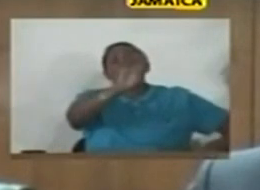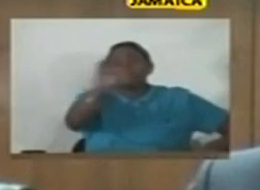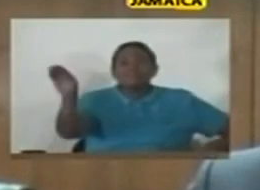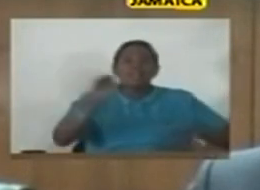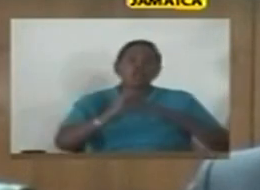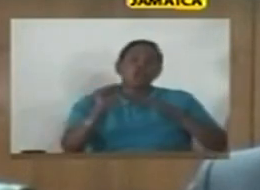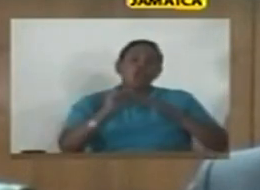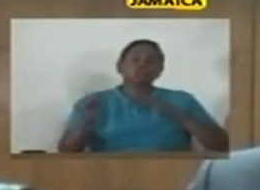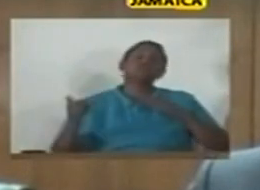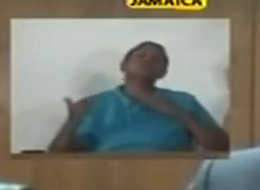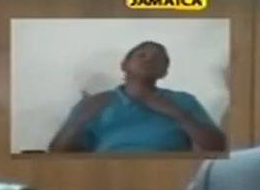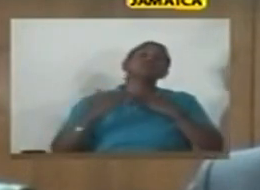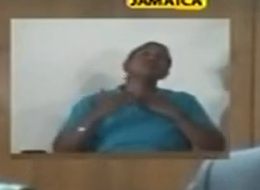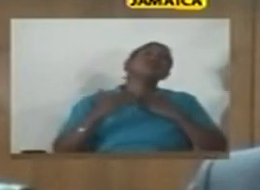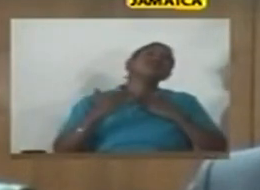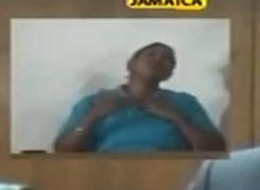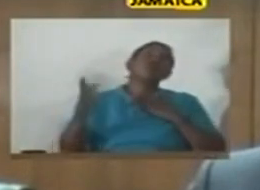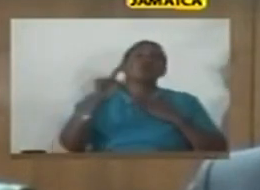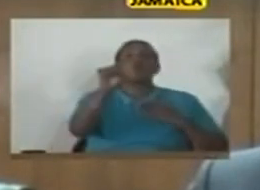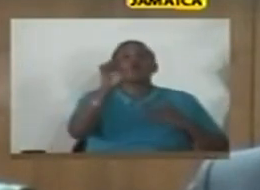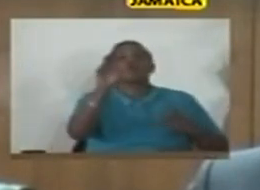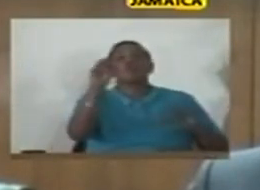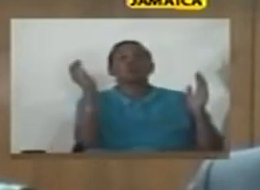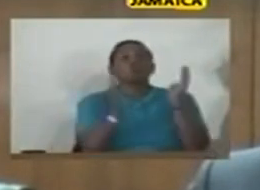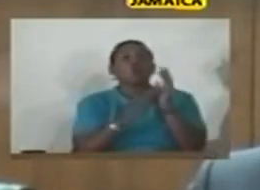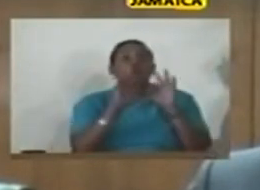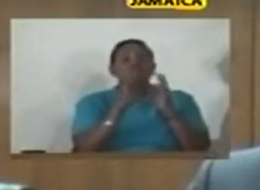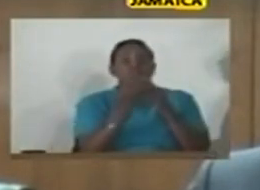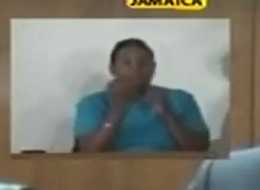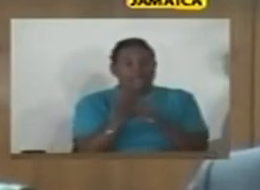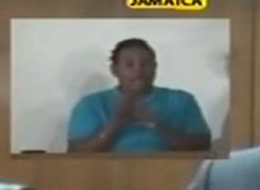to over 130,000 families, or